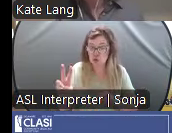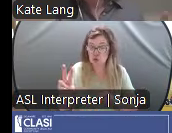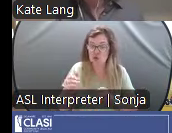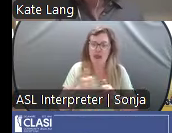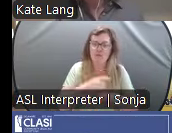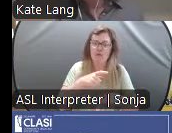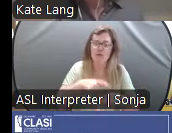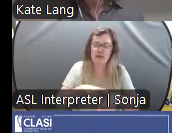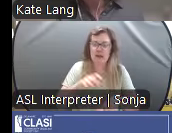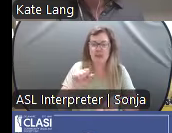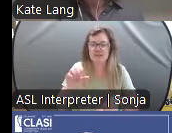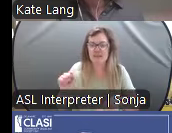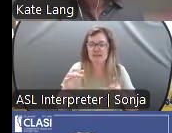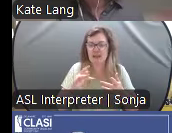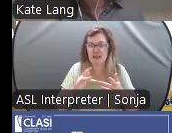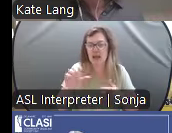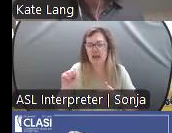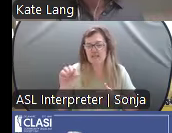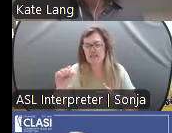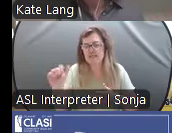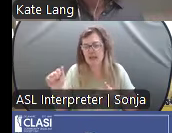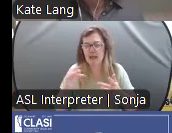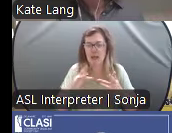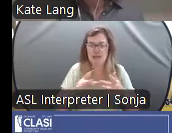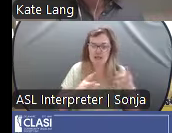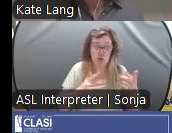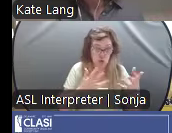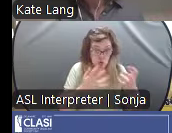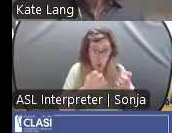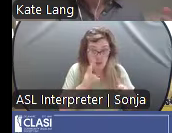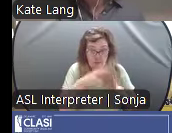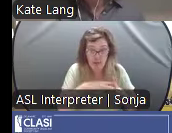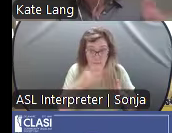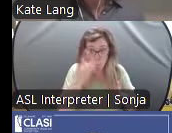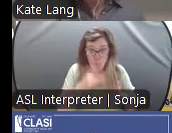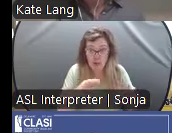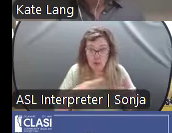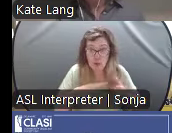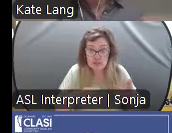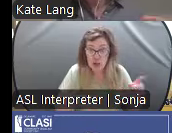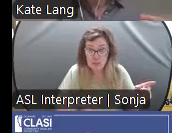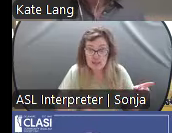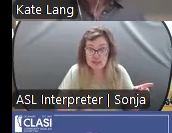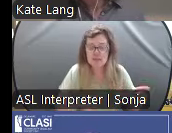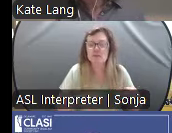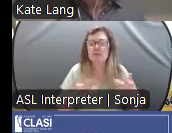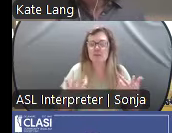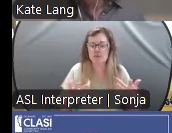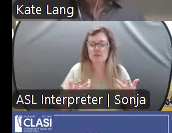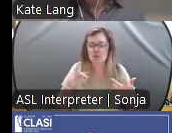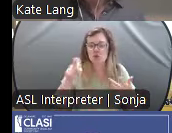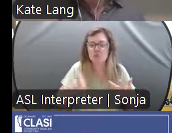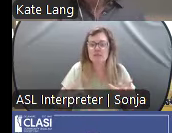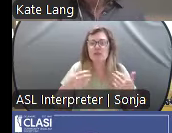time SSA will contact you to ask, do you want to file for early retirement? So you need to have a